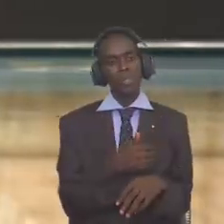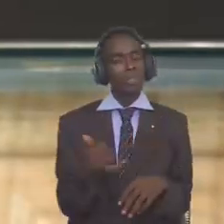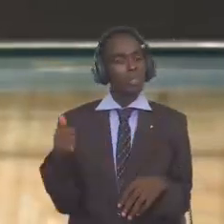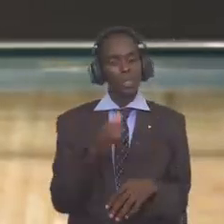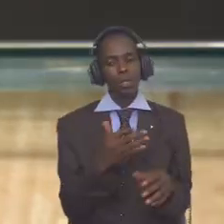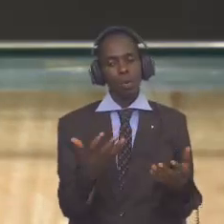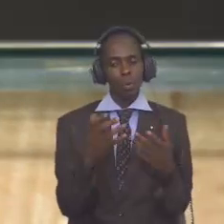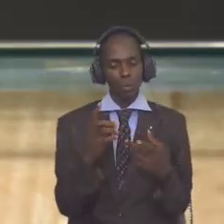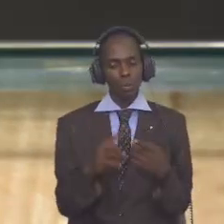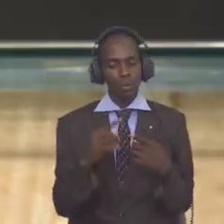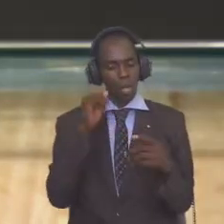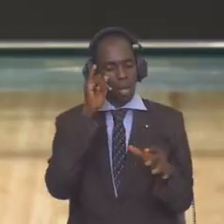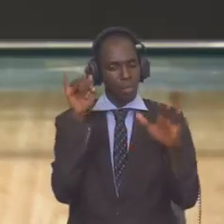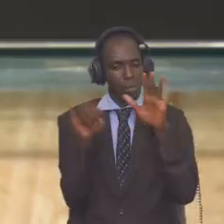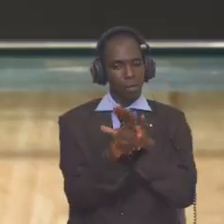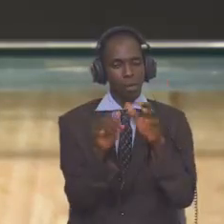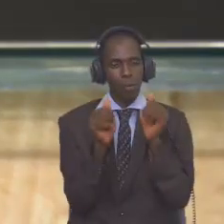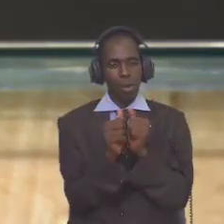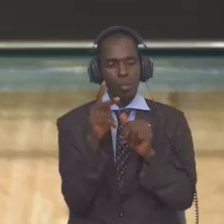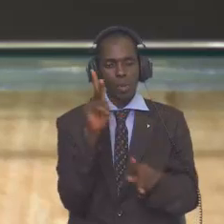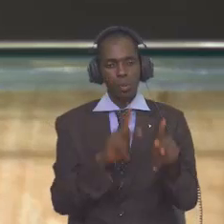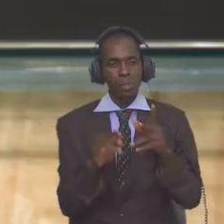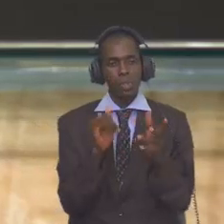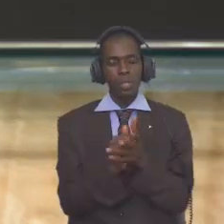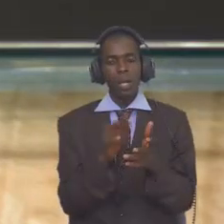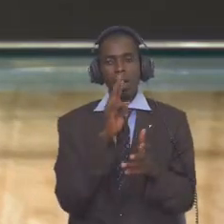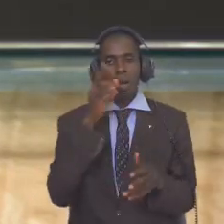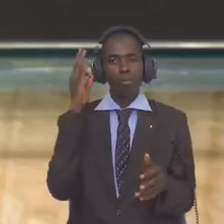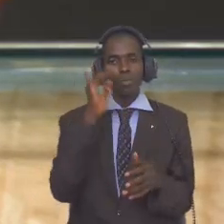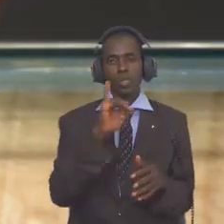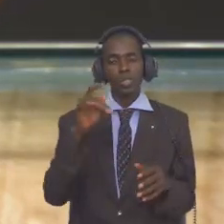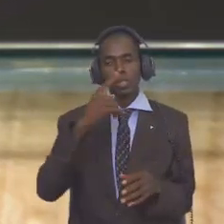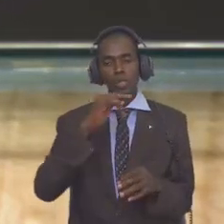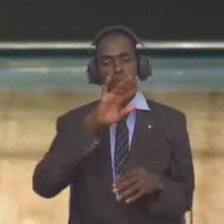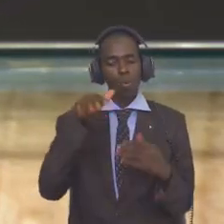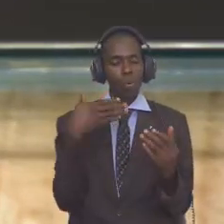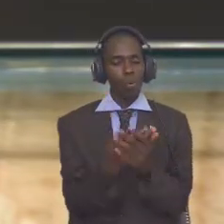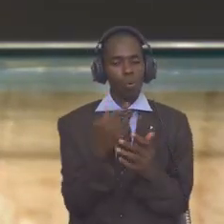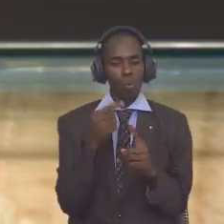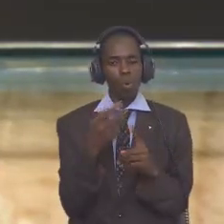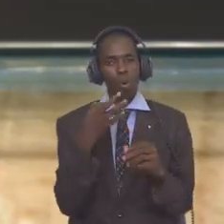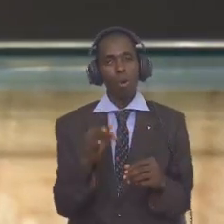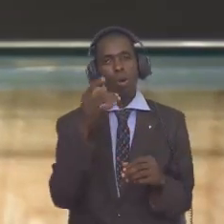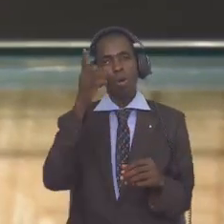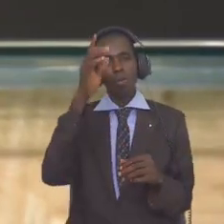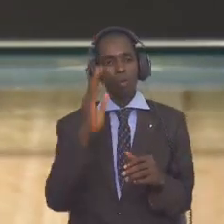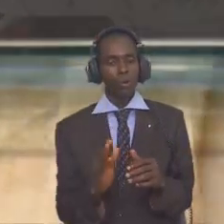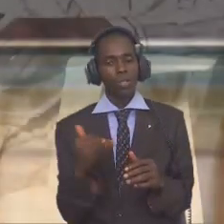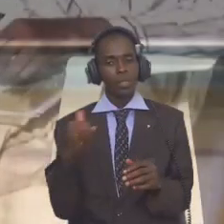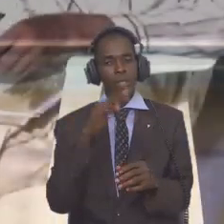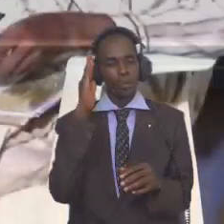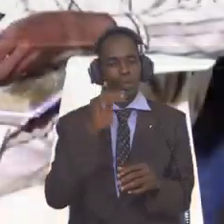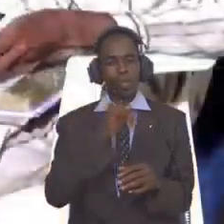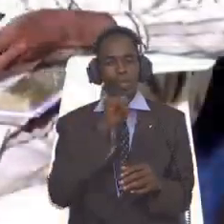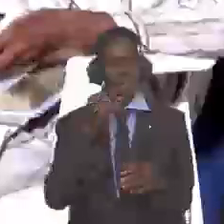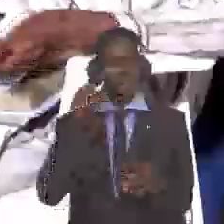identify with those who are preaching the whole word of God. They will not identify themselves with those who